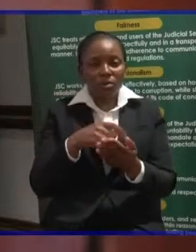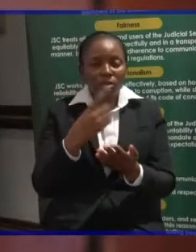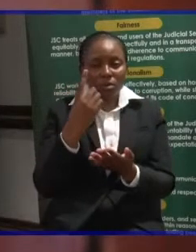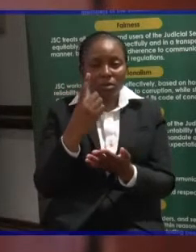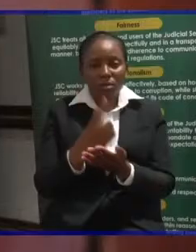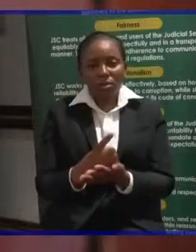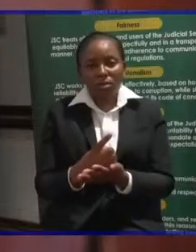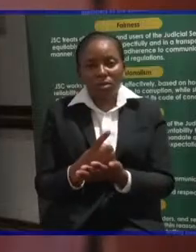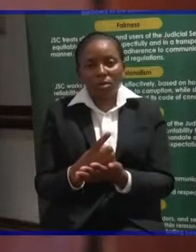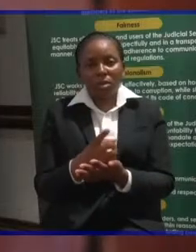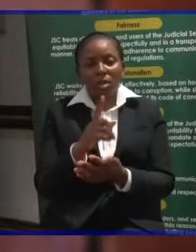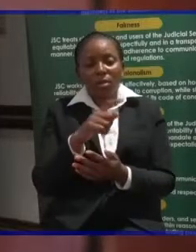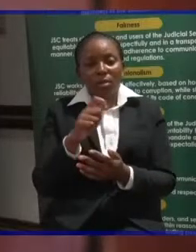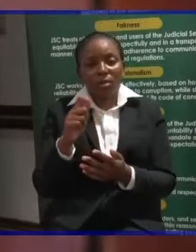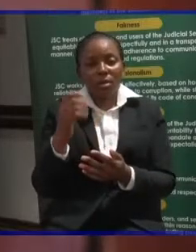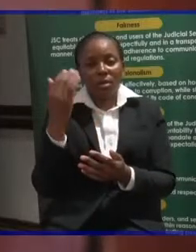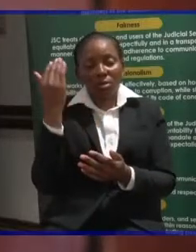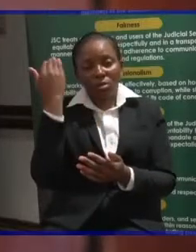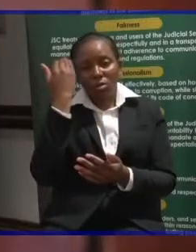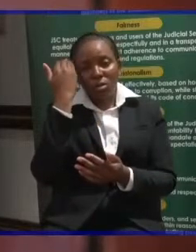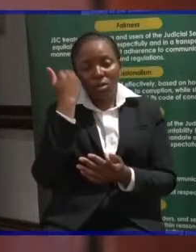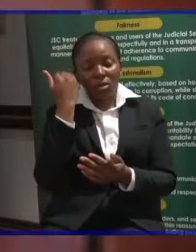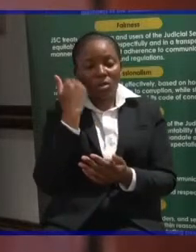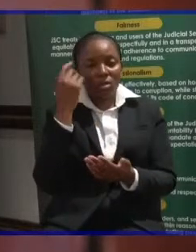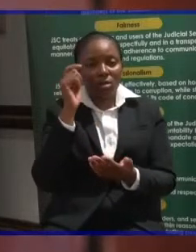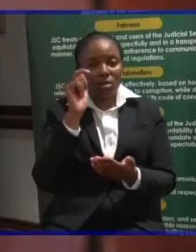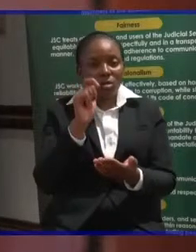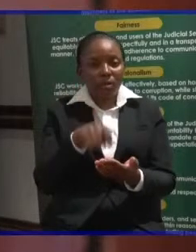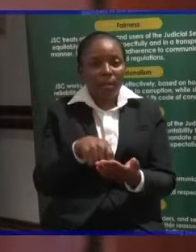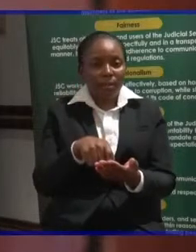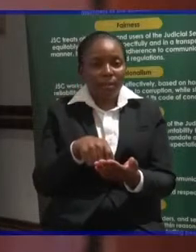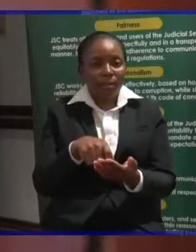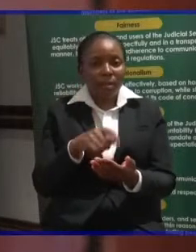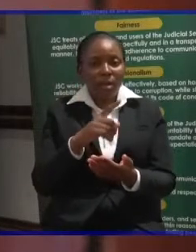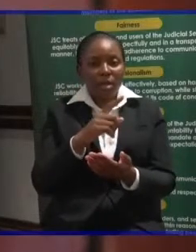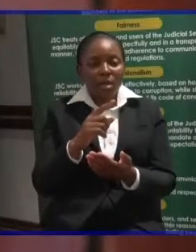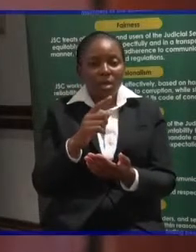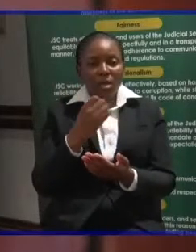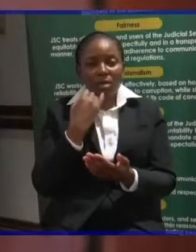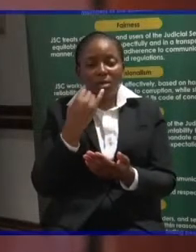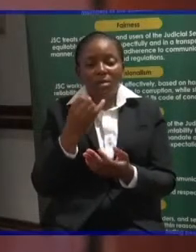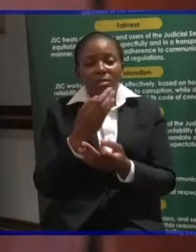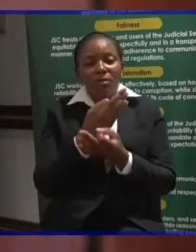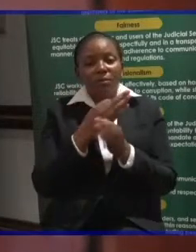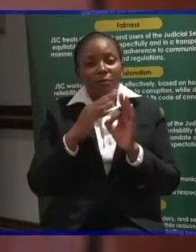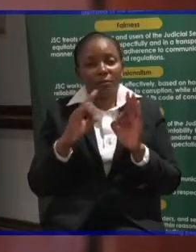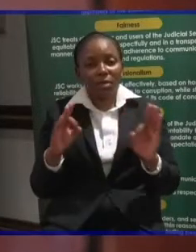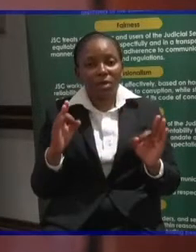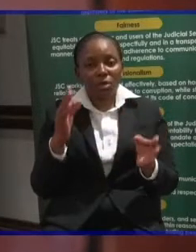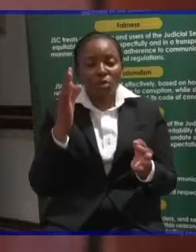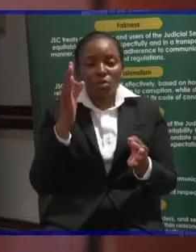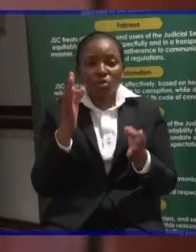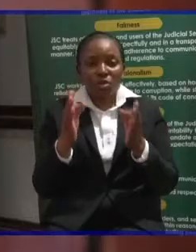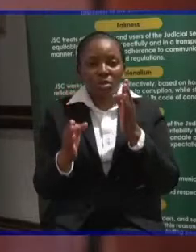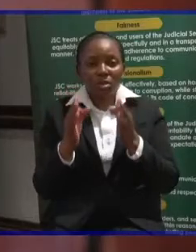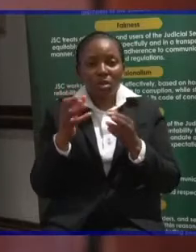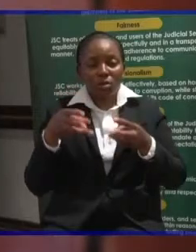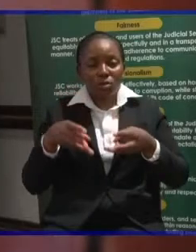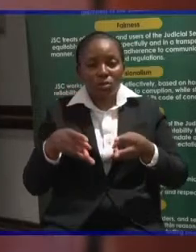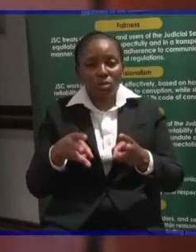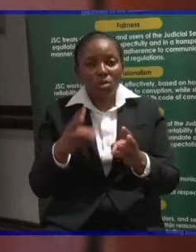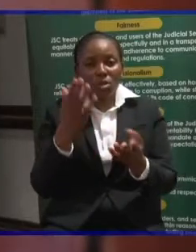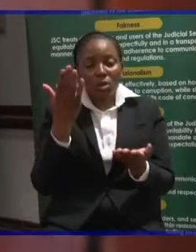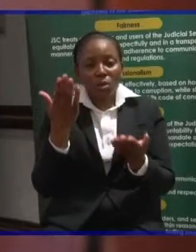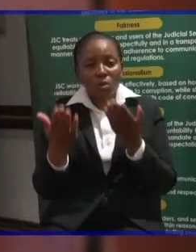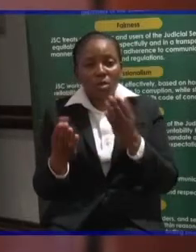The judge is at liberty to decide the manner in which the evidence